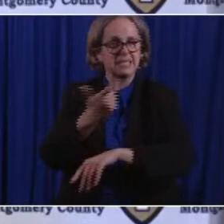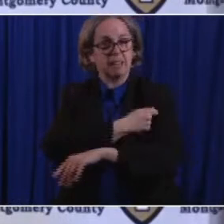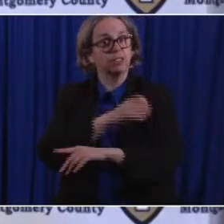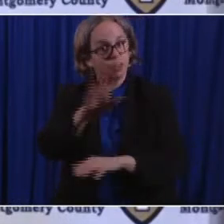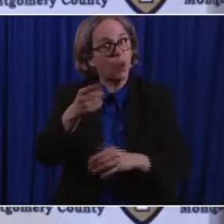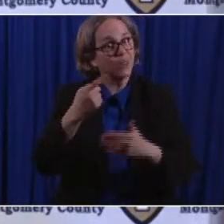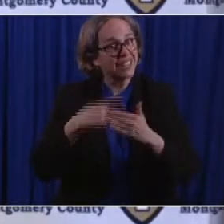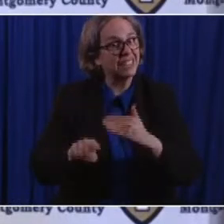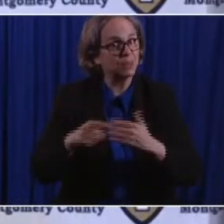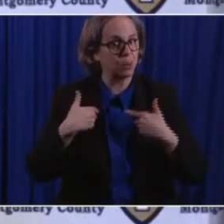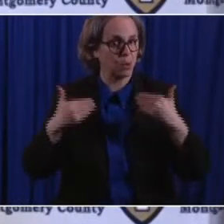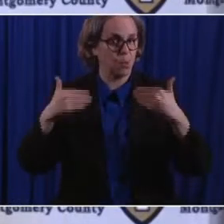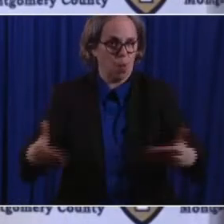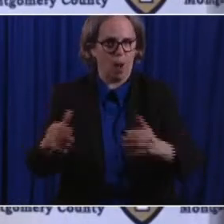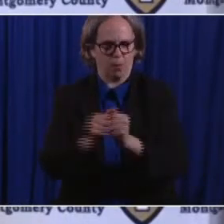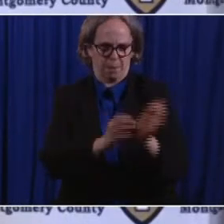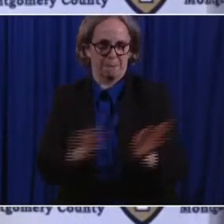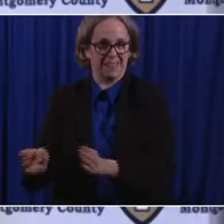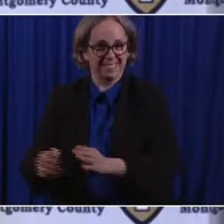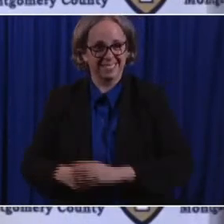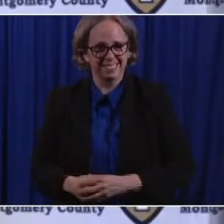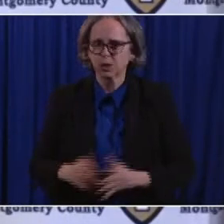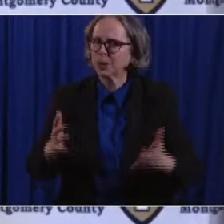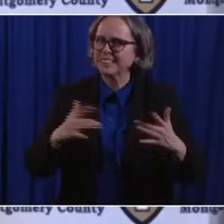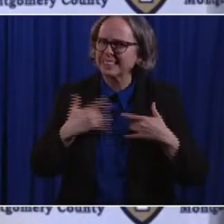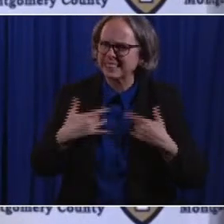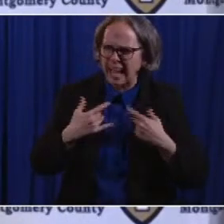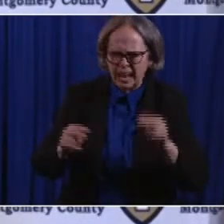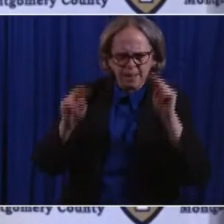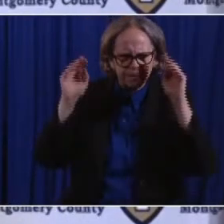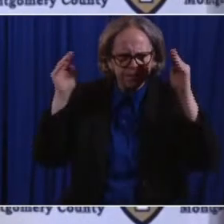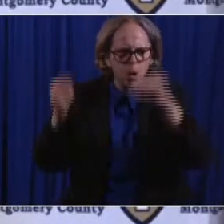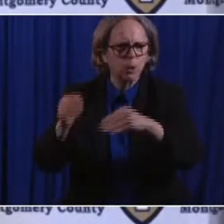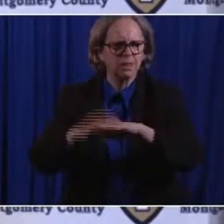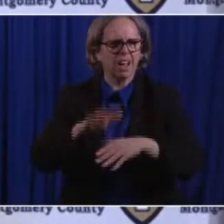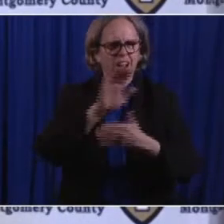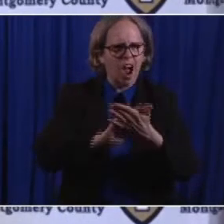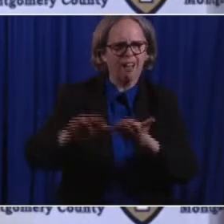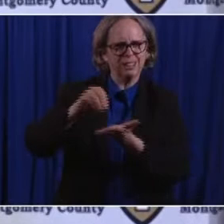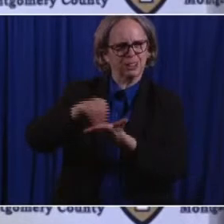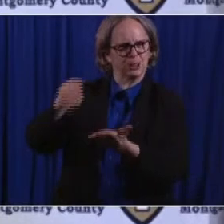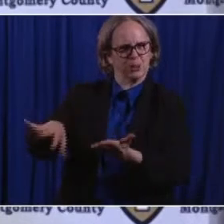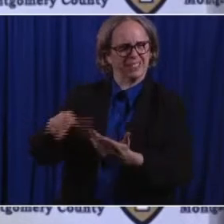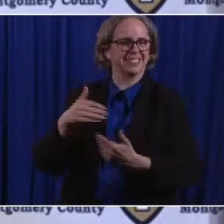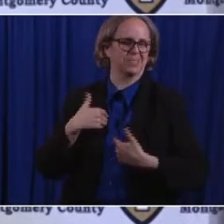week, and we're very excited about being able to do this.